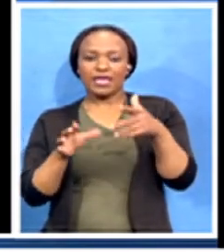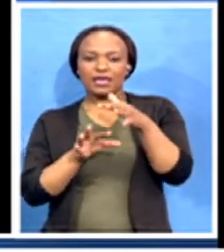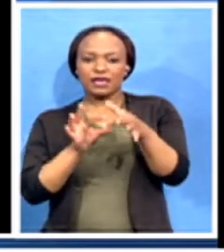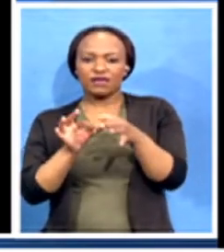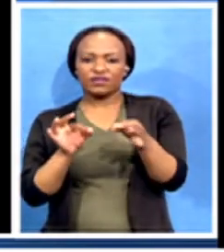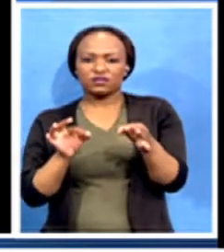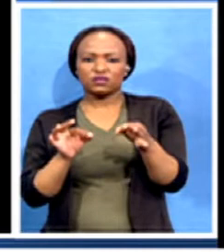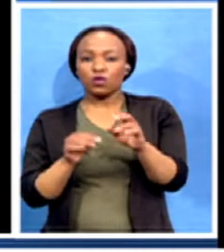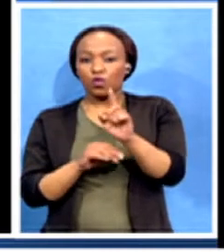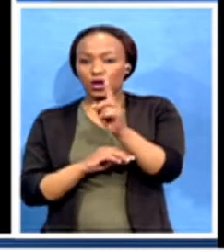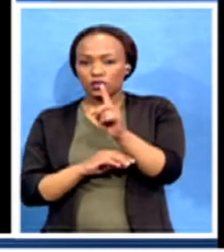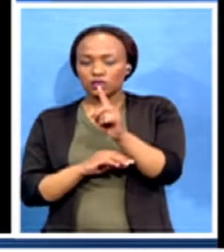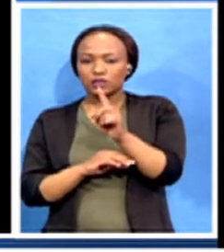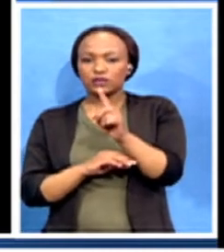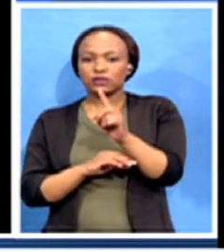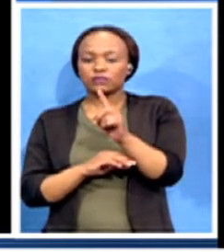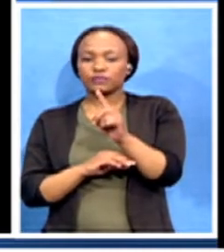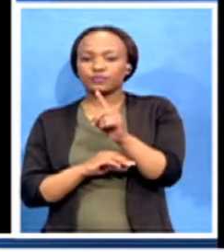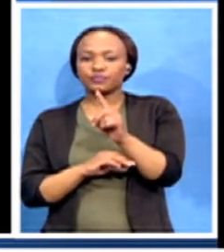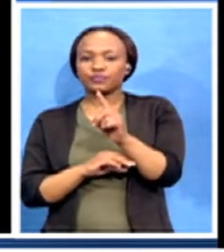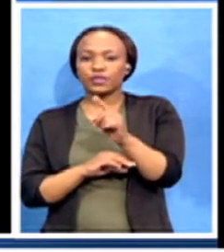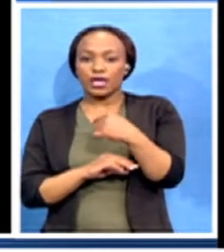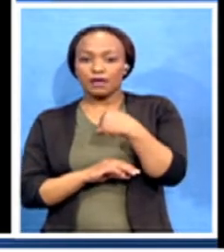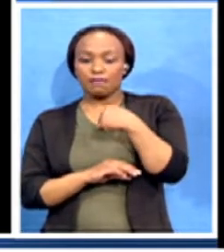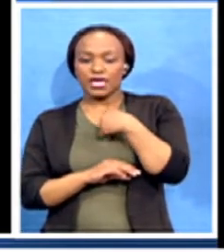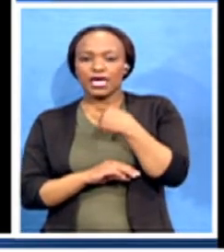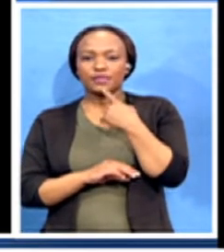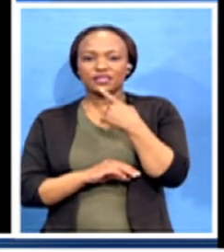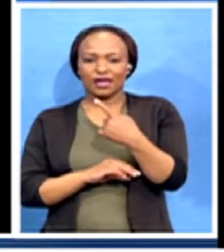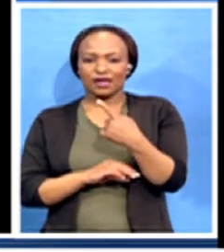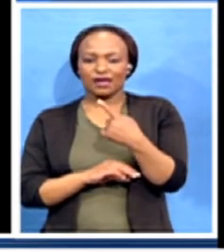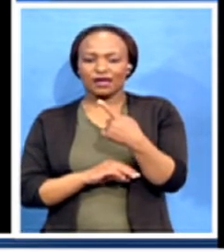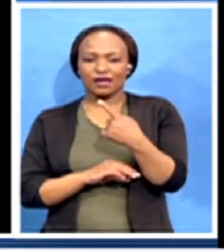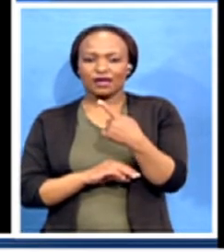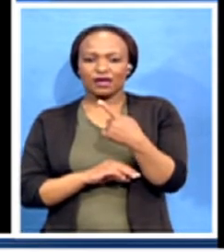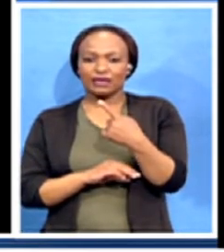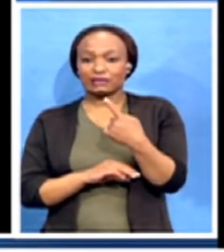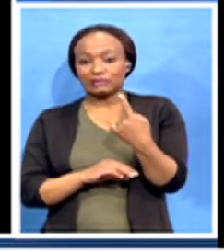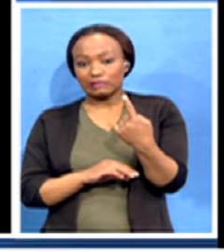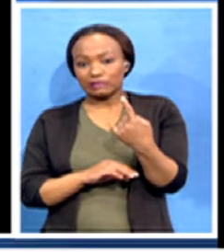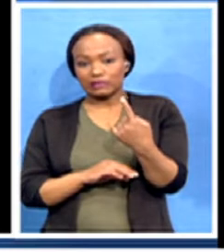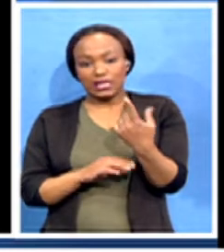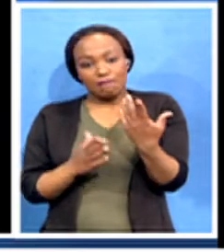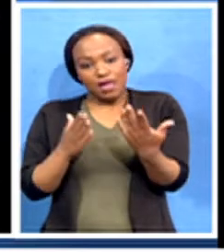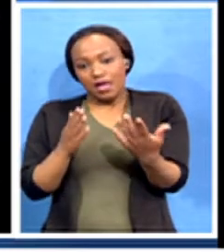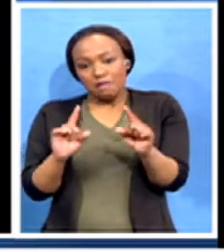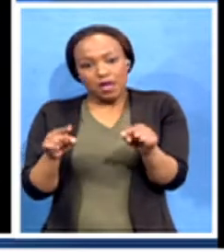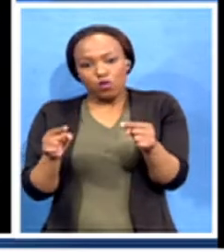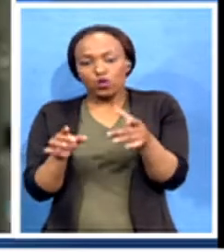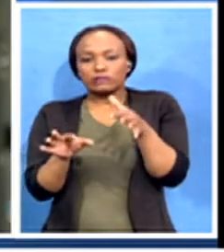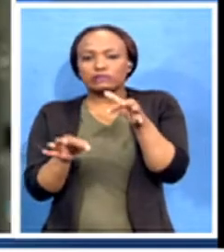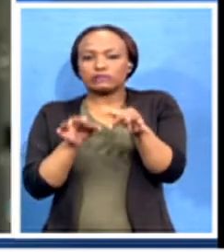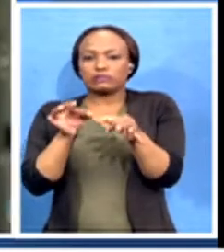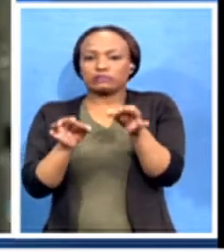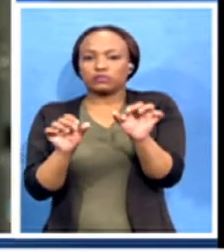be part. And I'm saying this in a maybe I will not be able to express it maybe so very